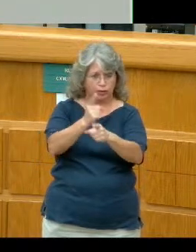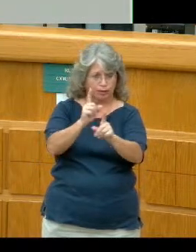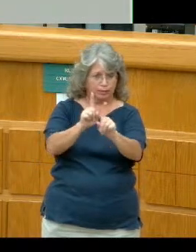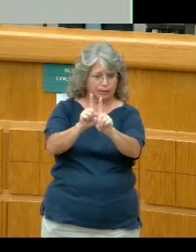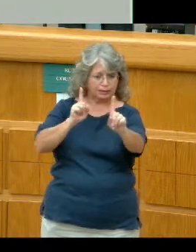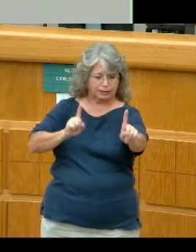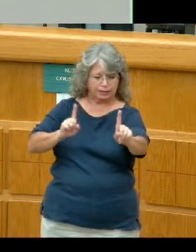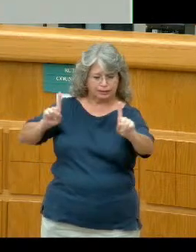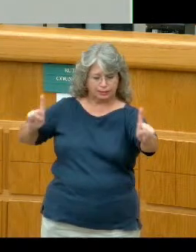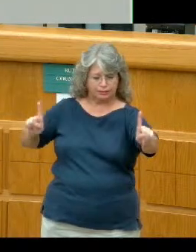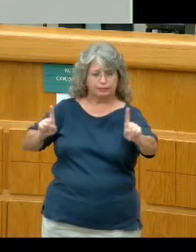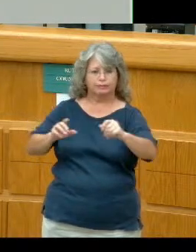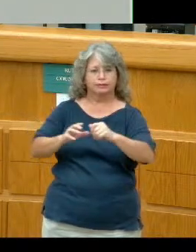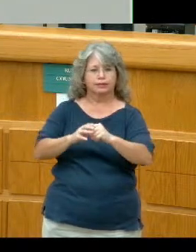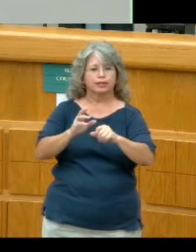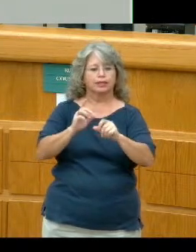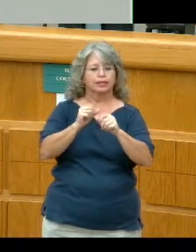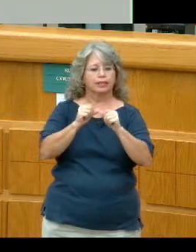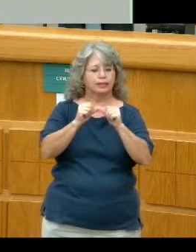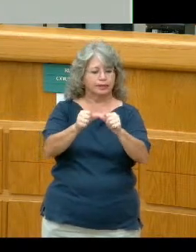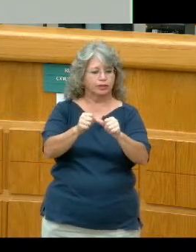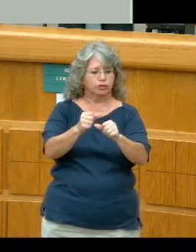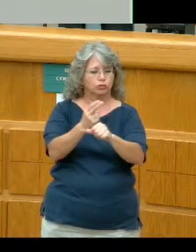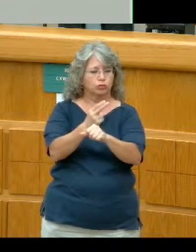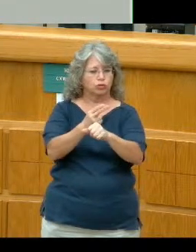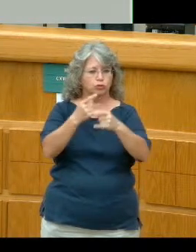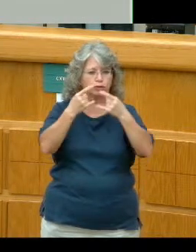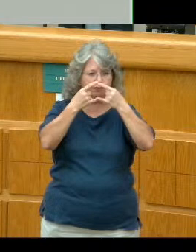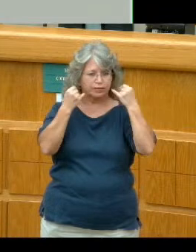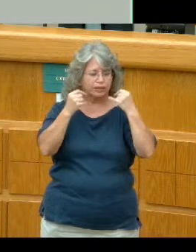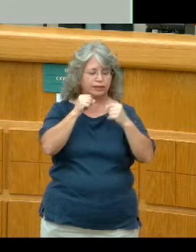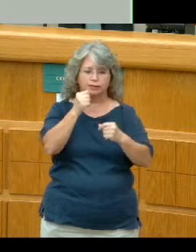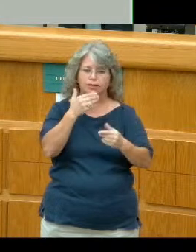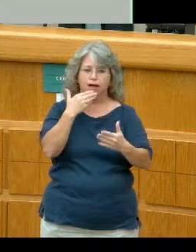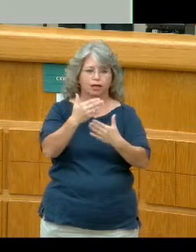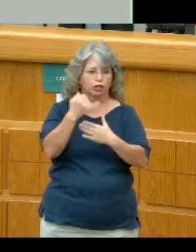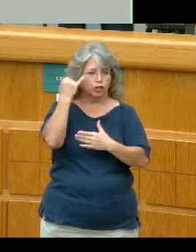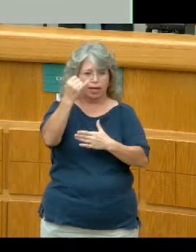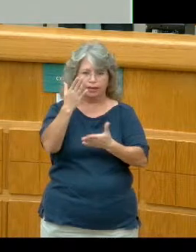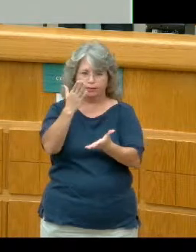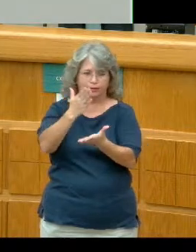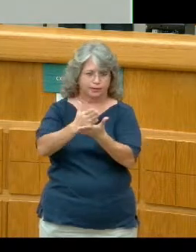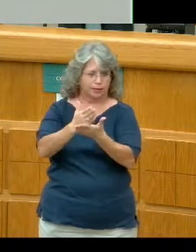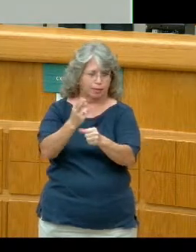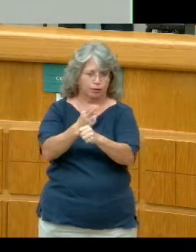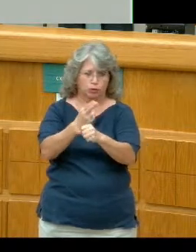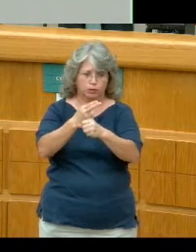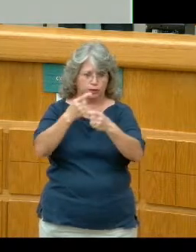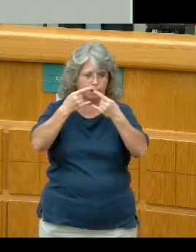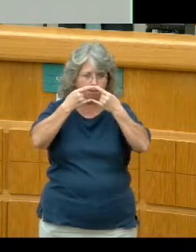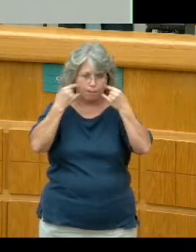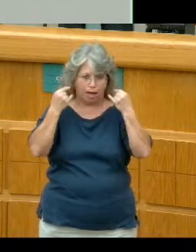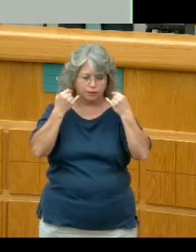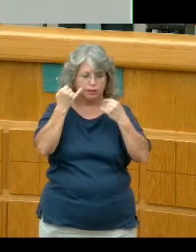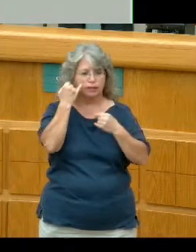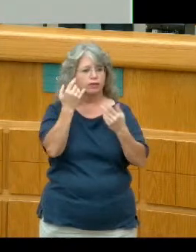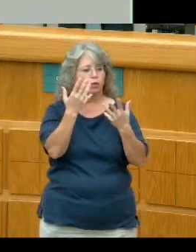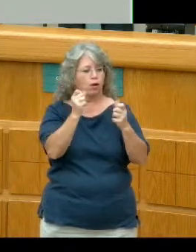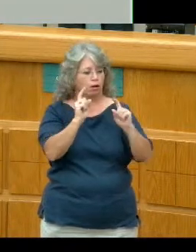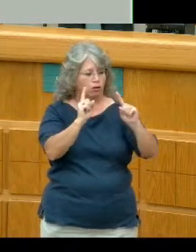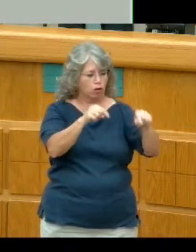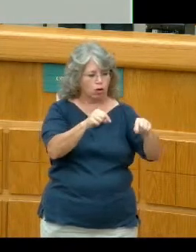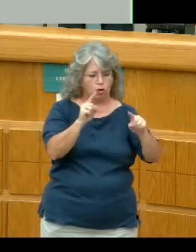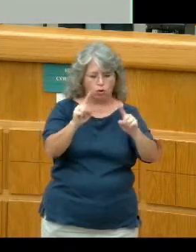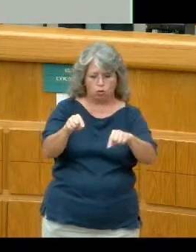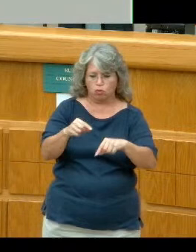and continue to wear face coverings. It's not a good idea to stop wearing face coverings if you want to be able to